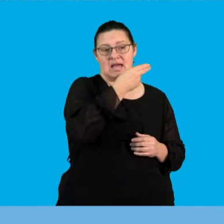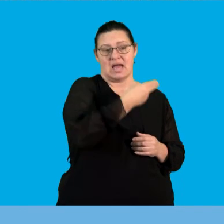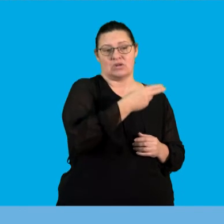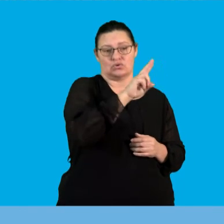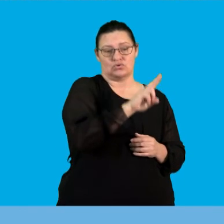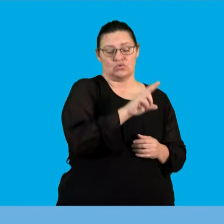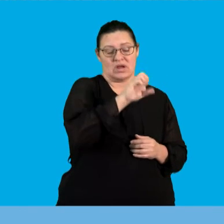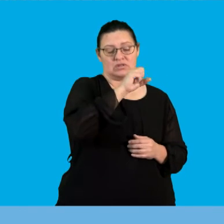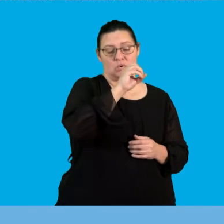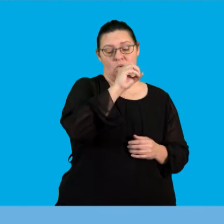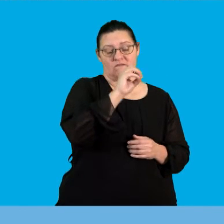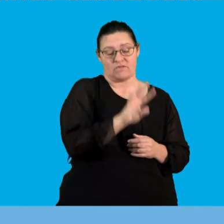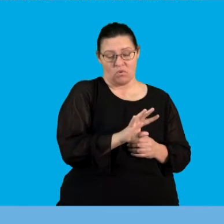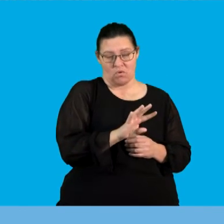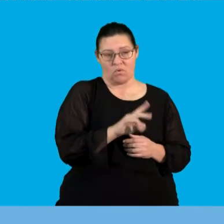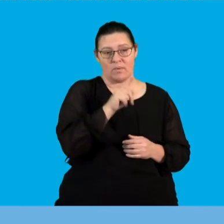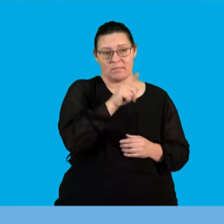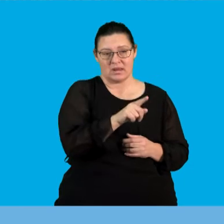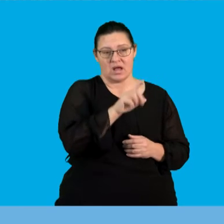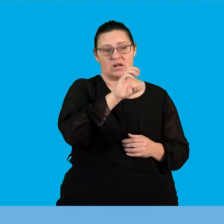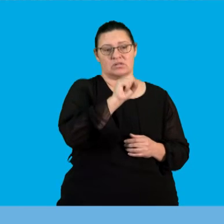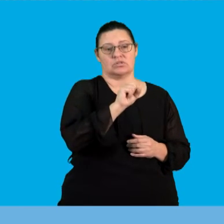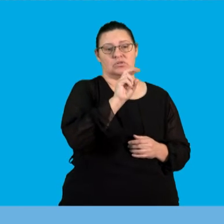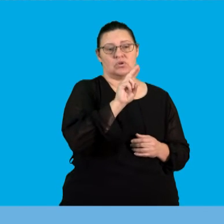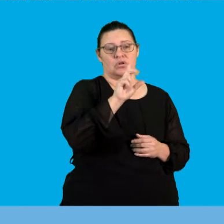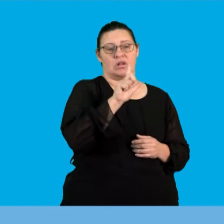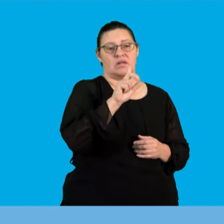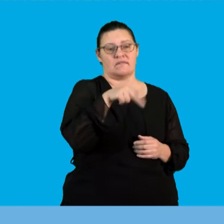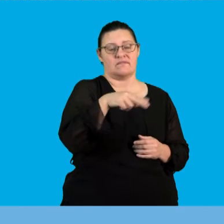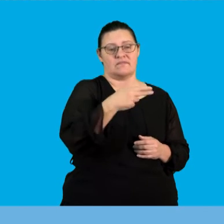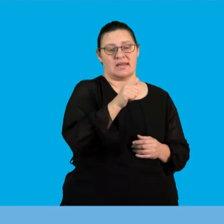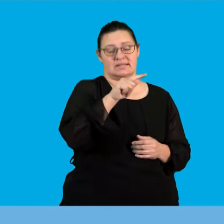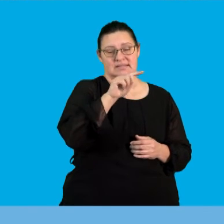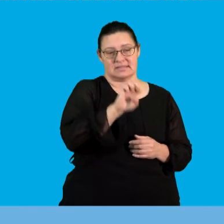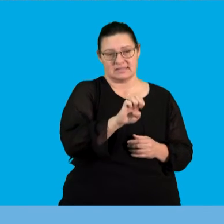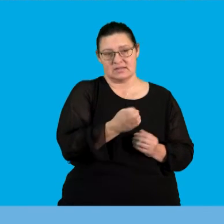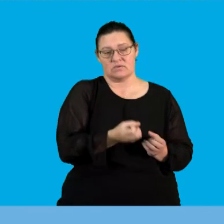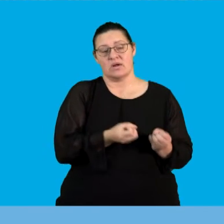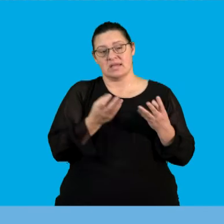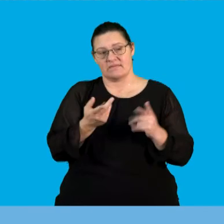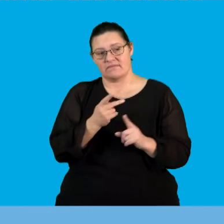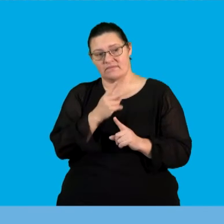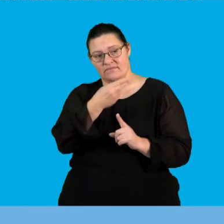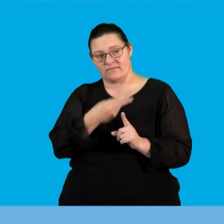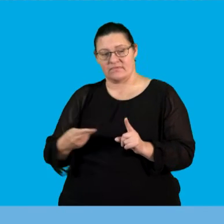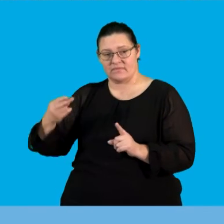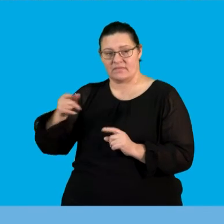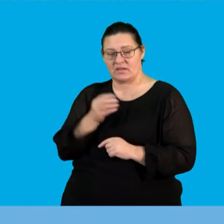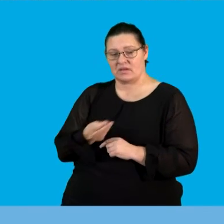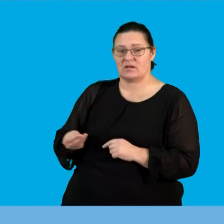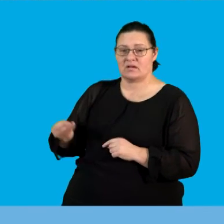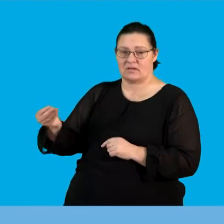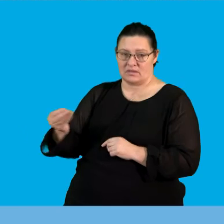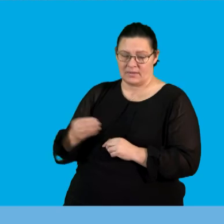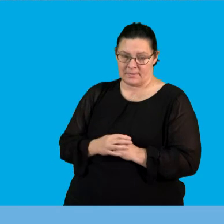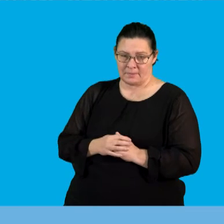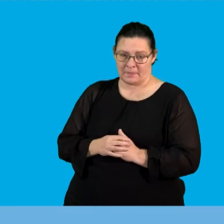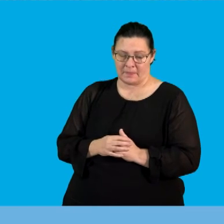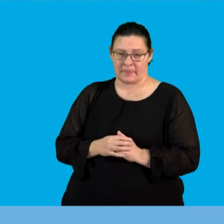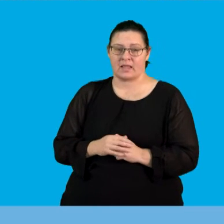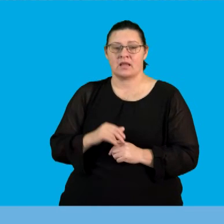H2SO4. Then the SO4 part is your sulfate, because the hydrogen, remember, is going to be going to be contributed by the